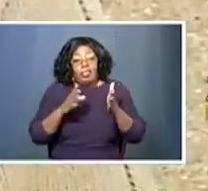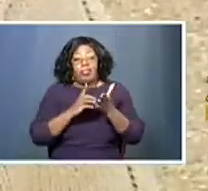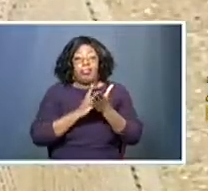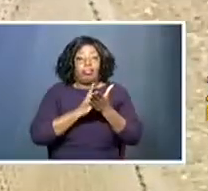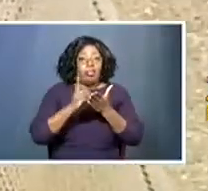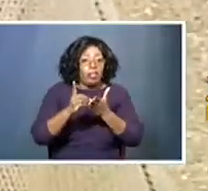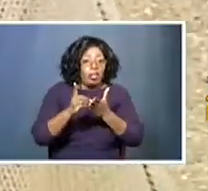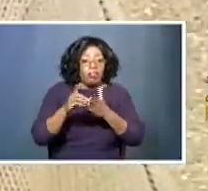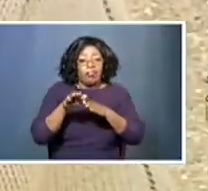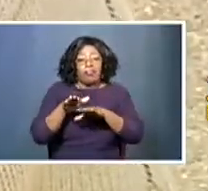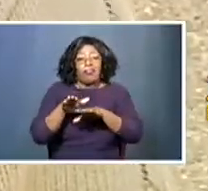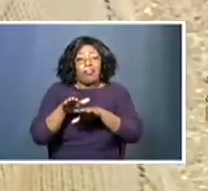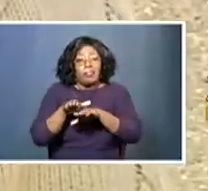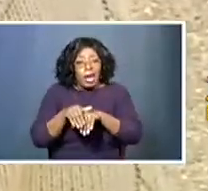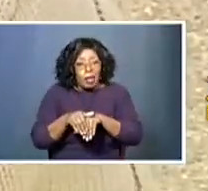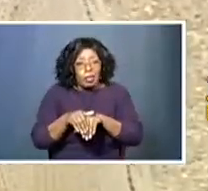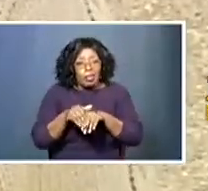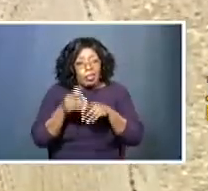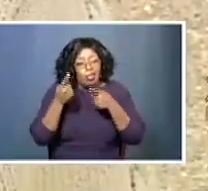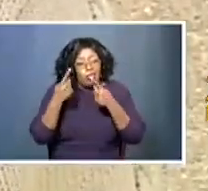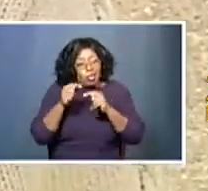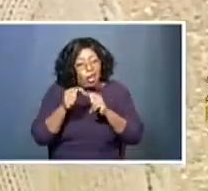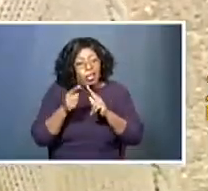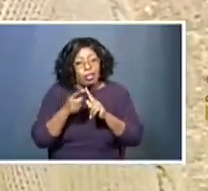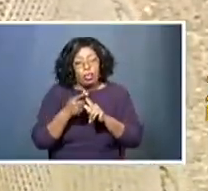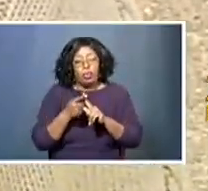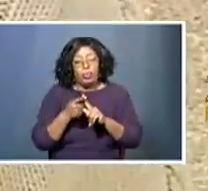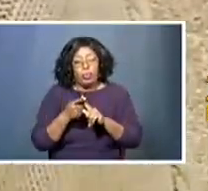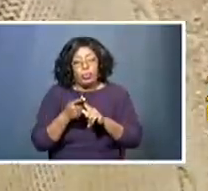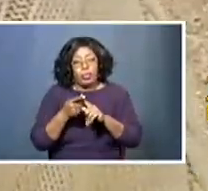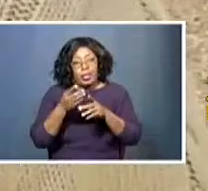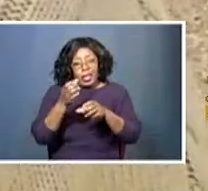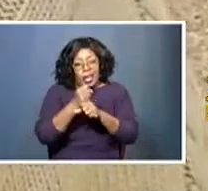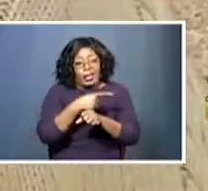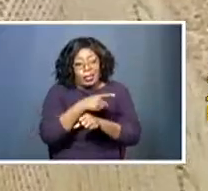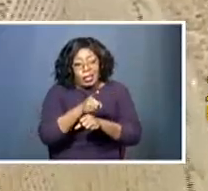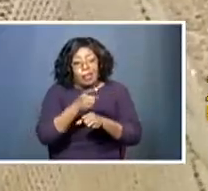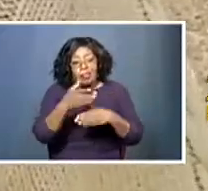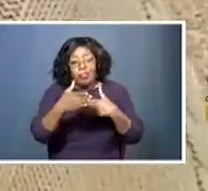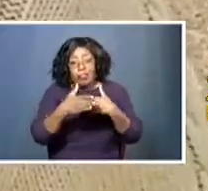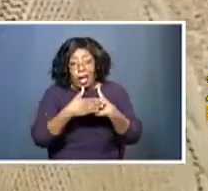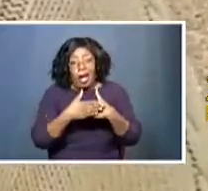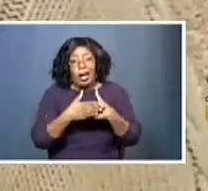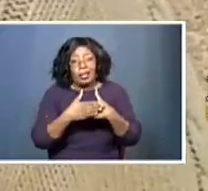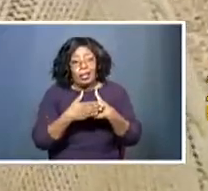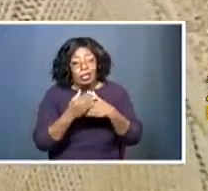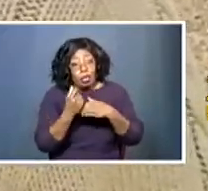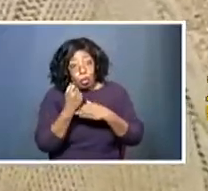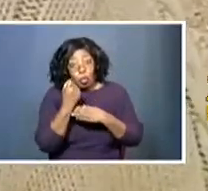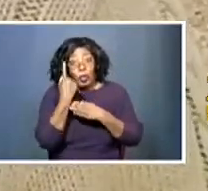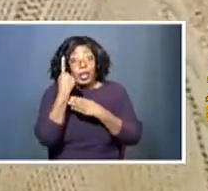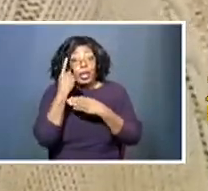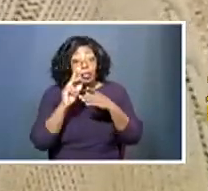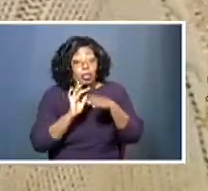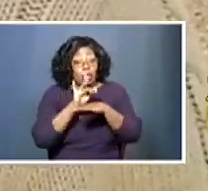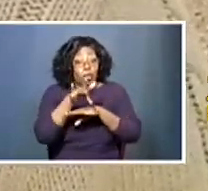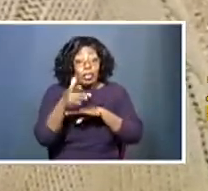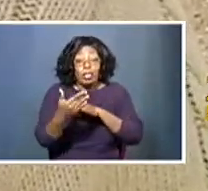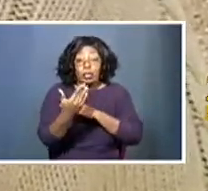habits, and now trying to re-engage them, back into getting up in the morning on